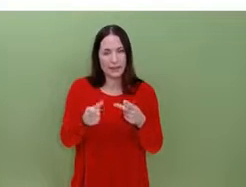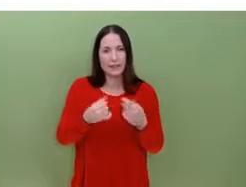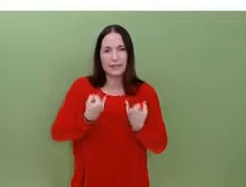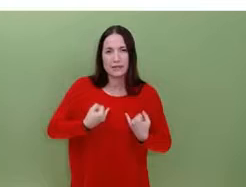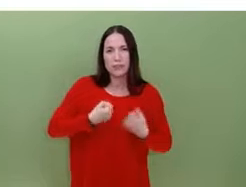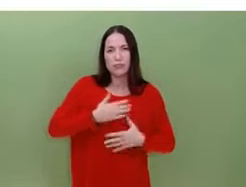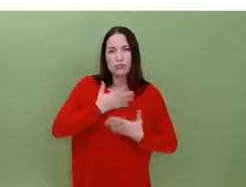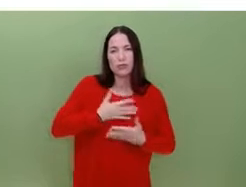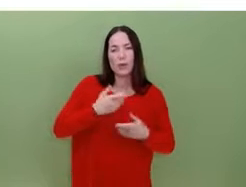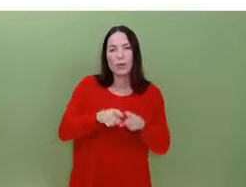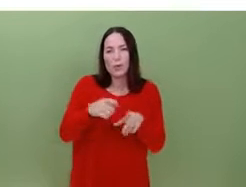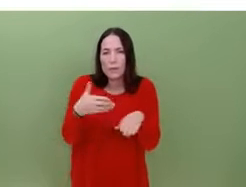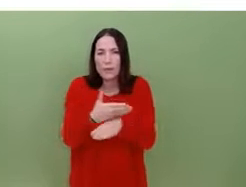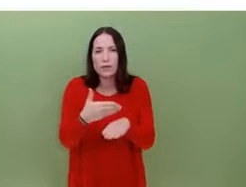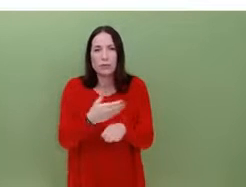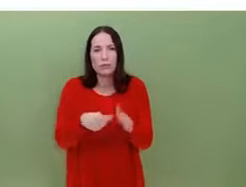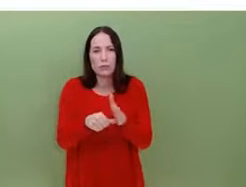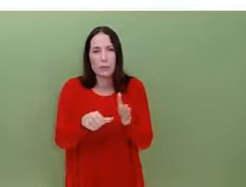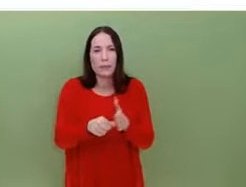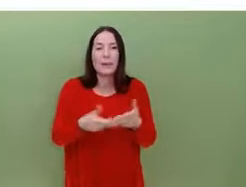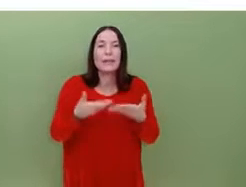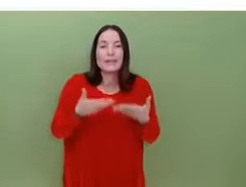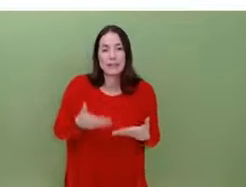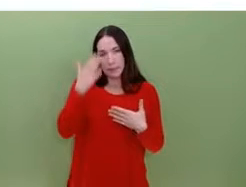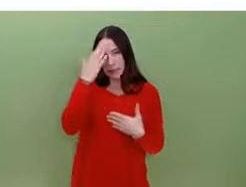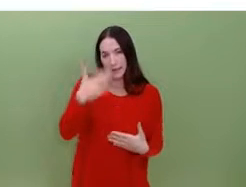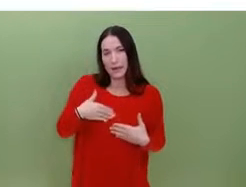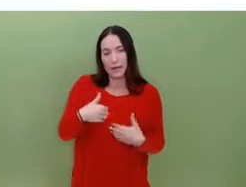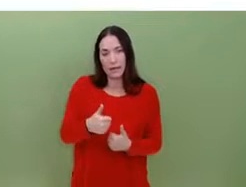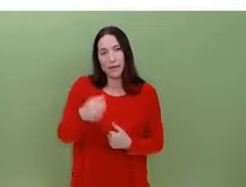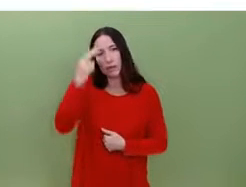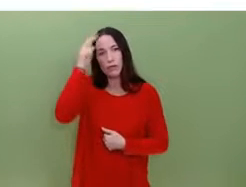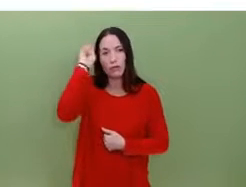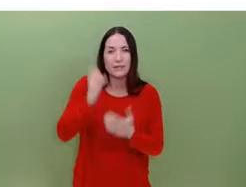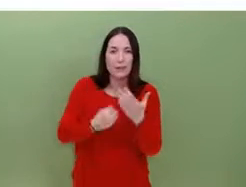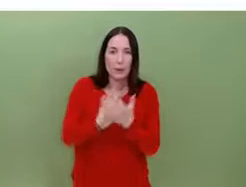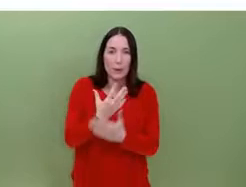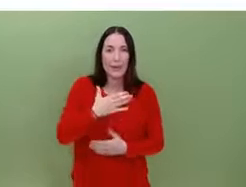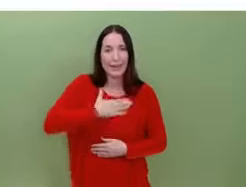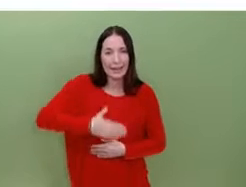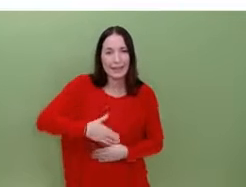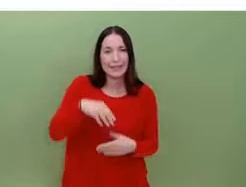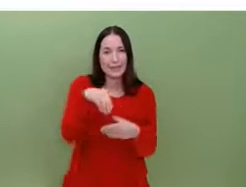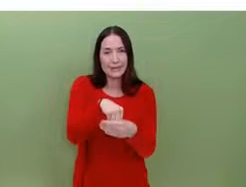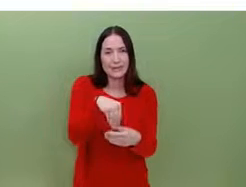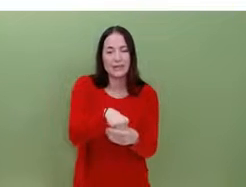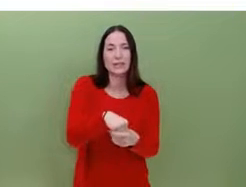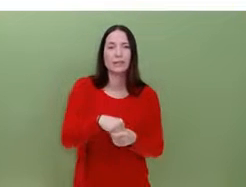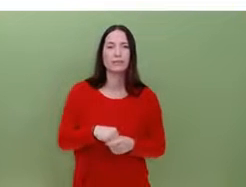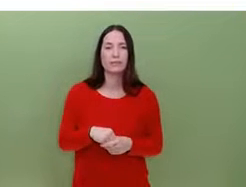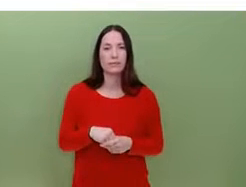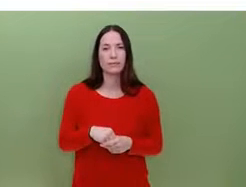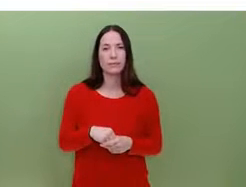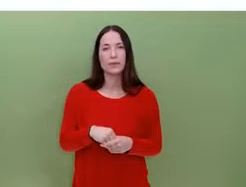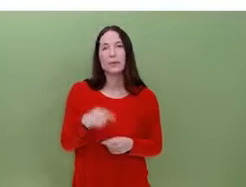problem, that existing mental health and neurodevelopmental needs would be a particularly risk